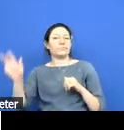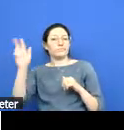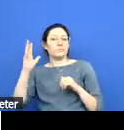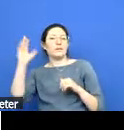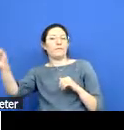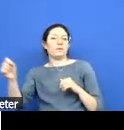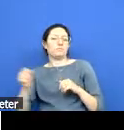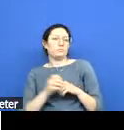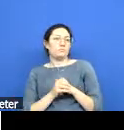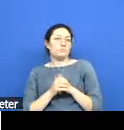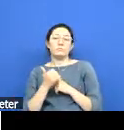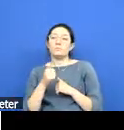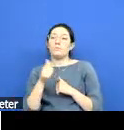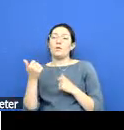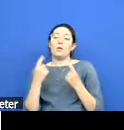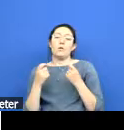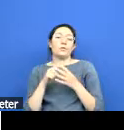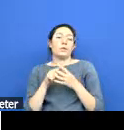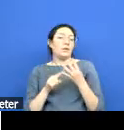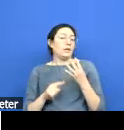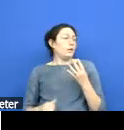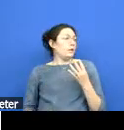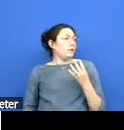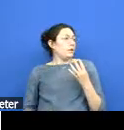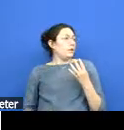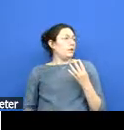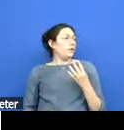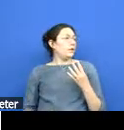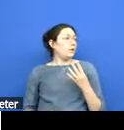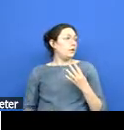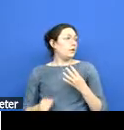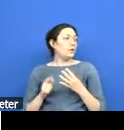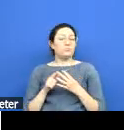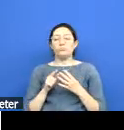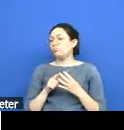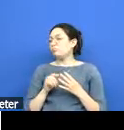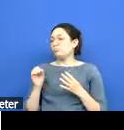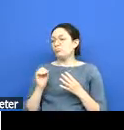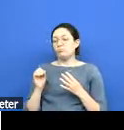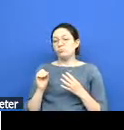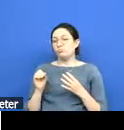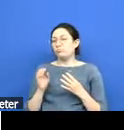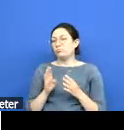Any other questions from the town board? No, nothing that the planning board will take care